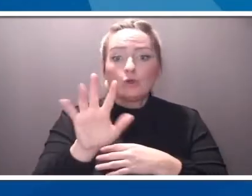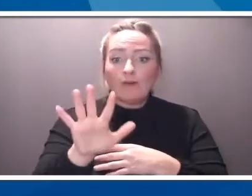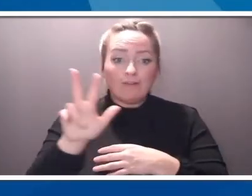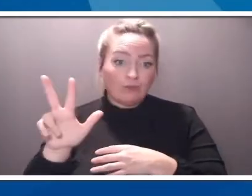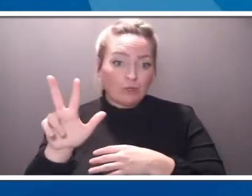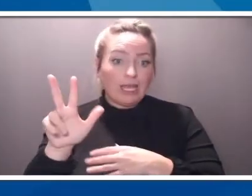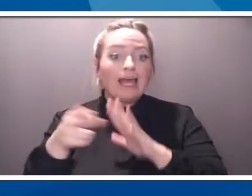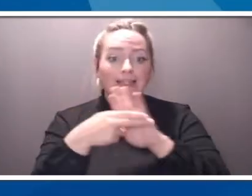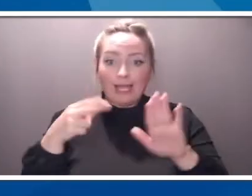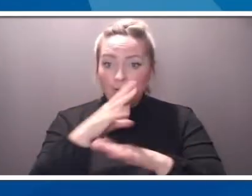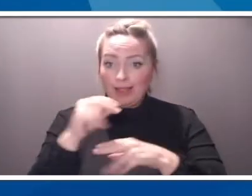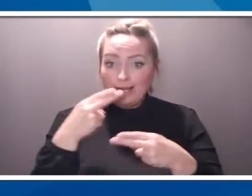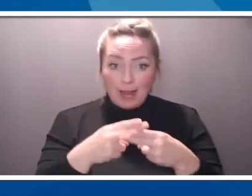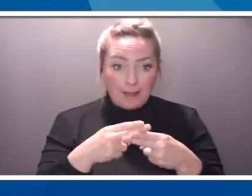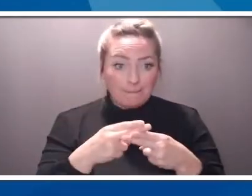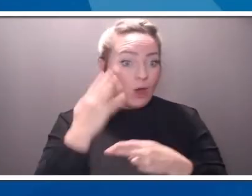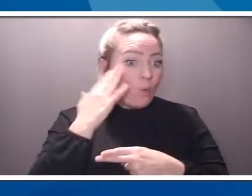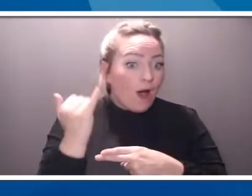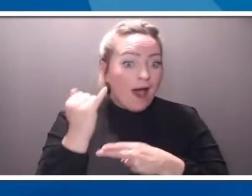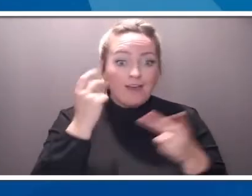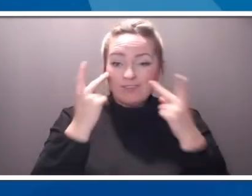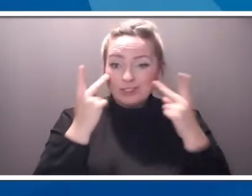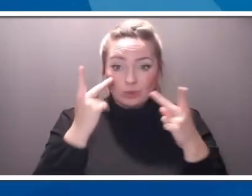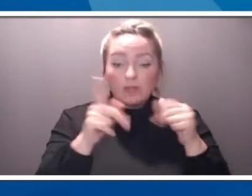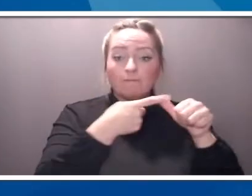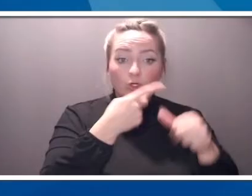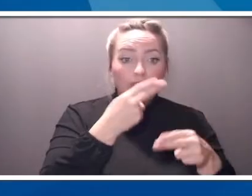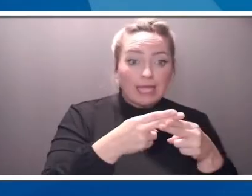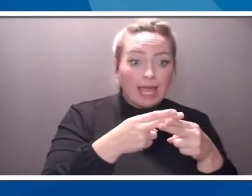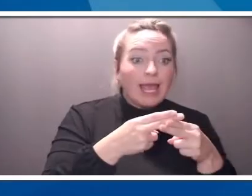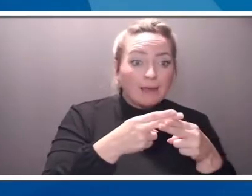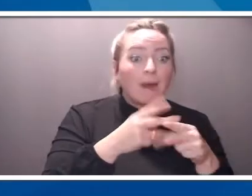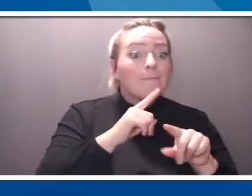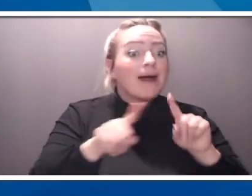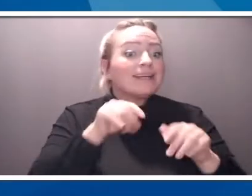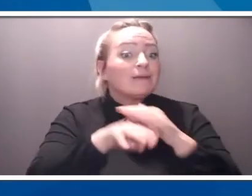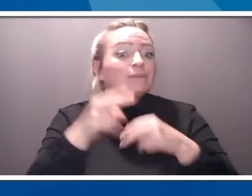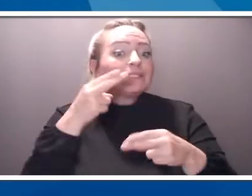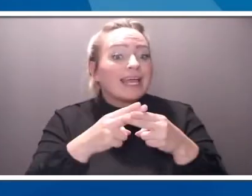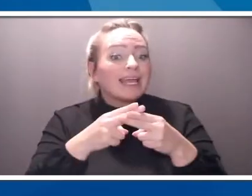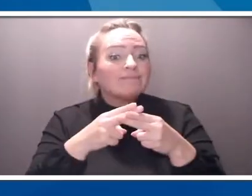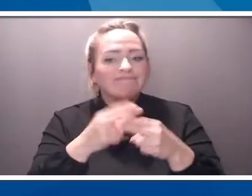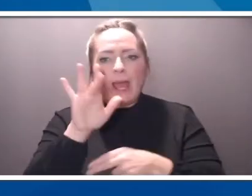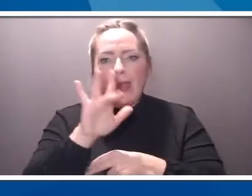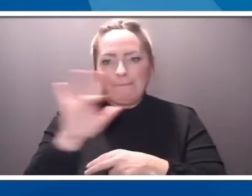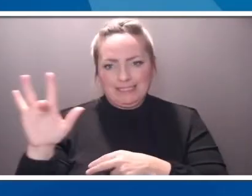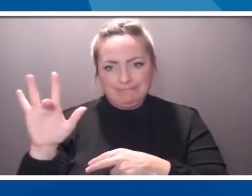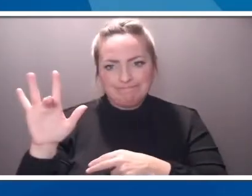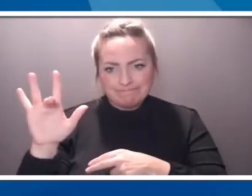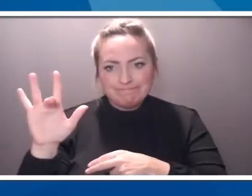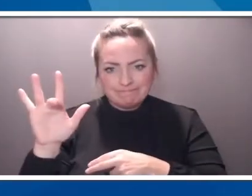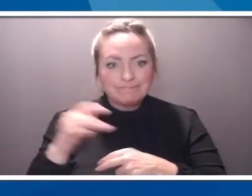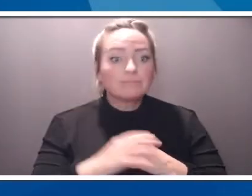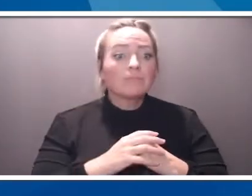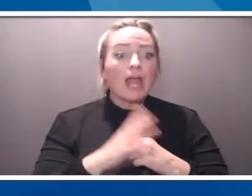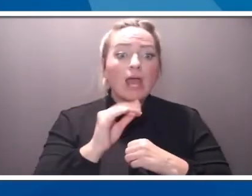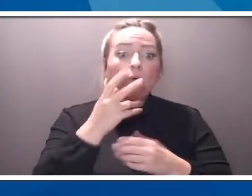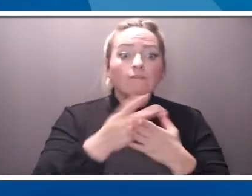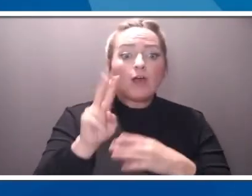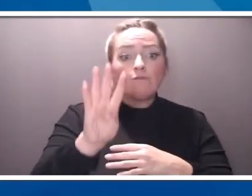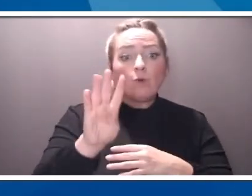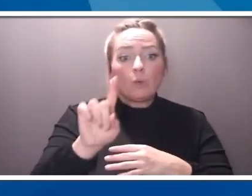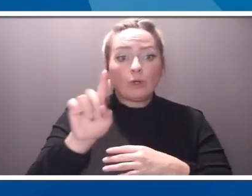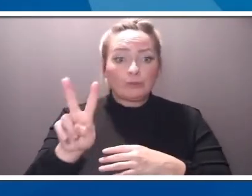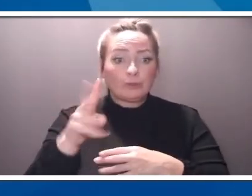It fails 253 label in name, because visually there is first name, but the accessible name is effectively empty on that